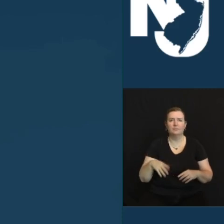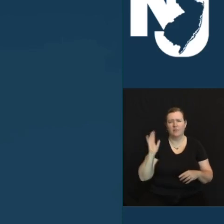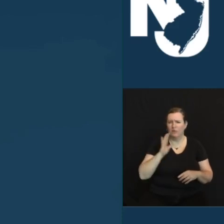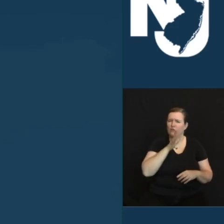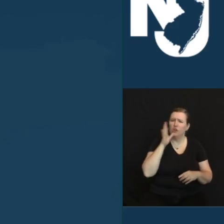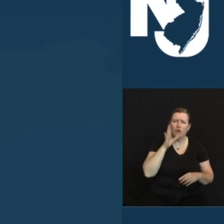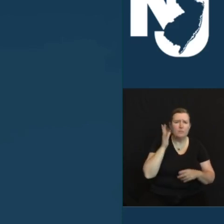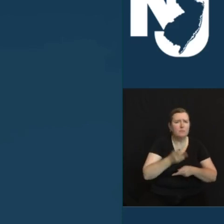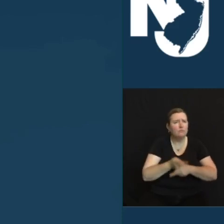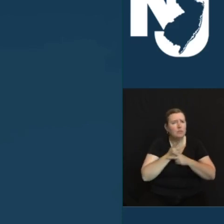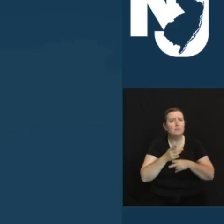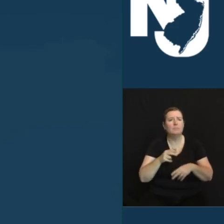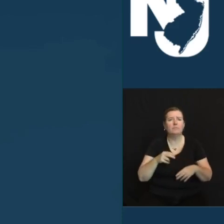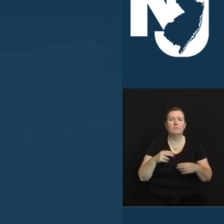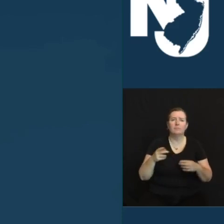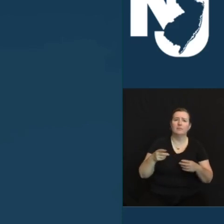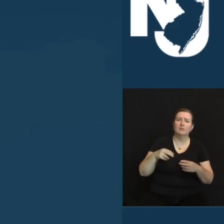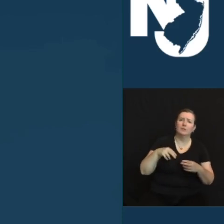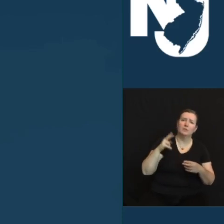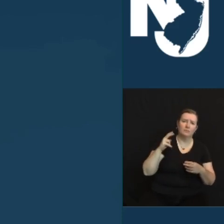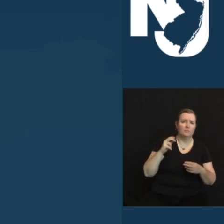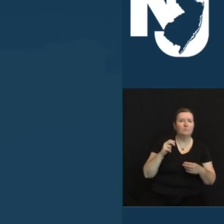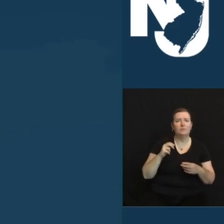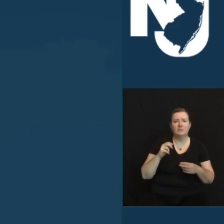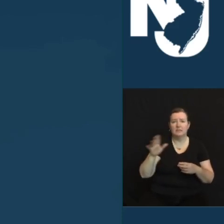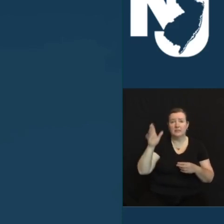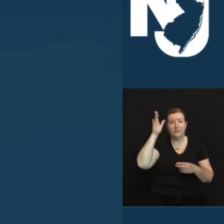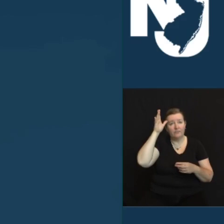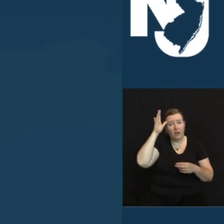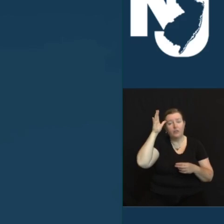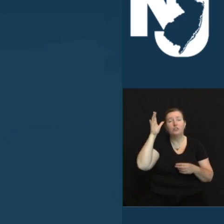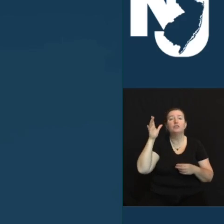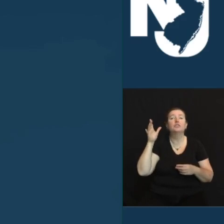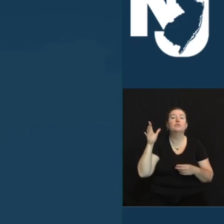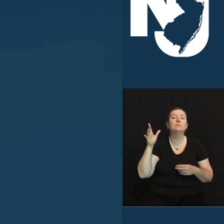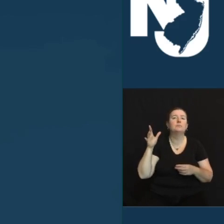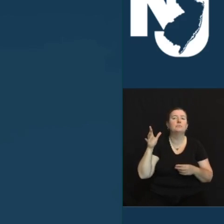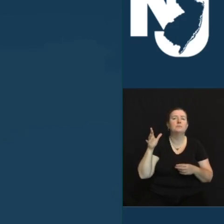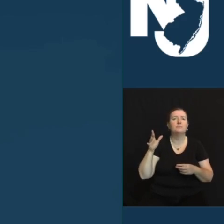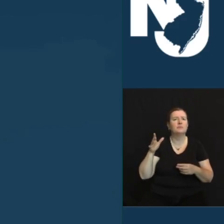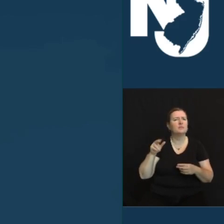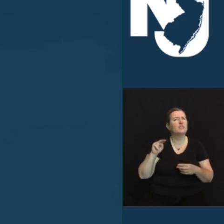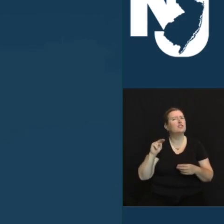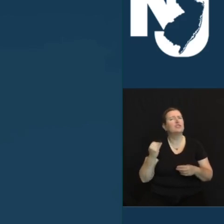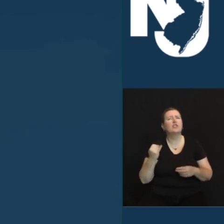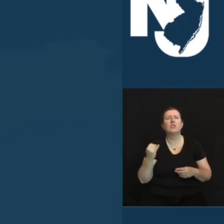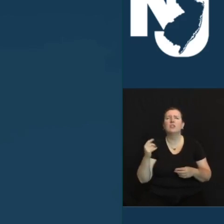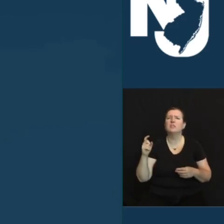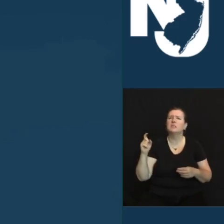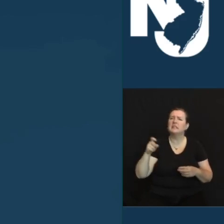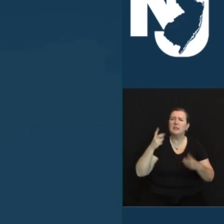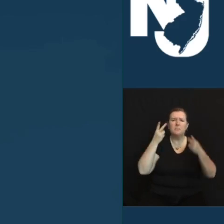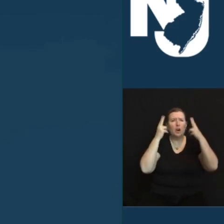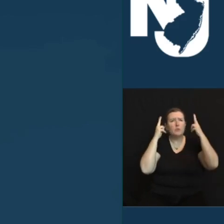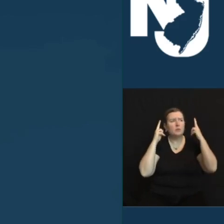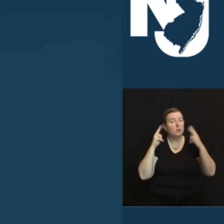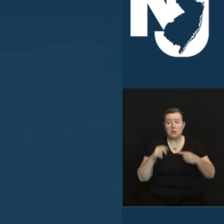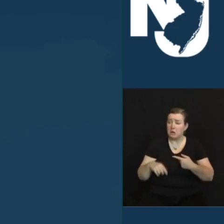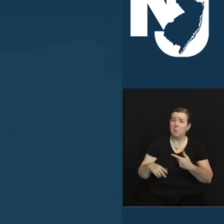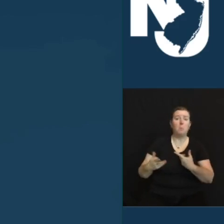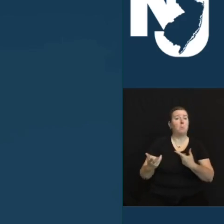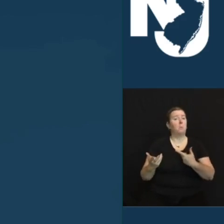horseshoes. But after his father noted in a letter that New Jersey needed barbers more than farriers, he switched course.